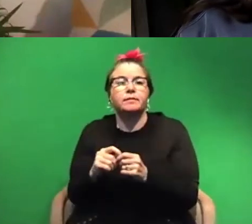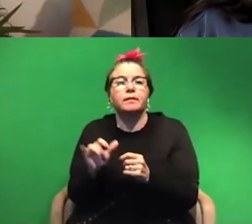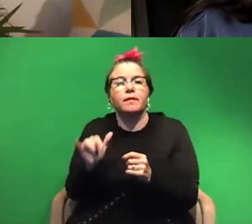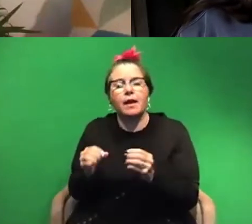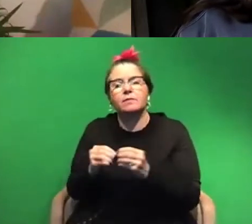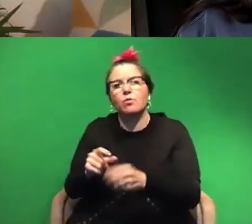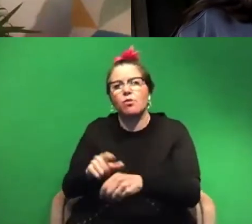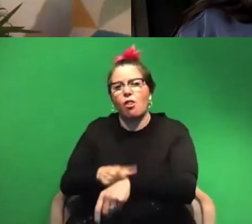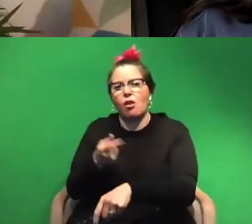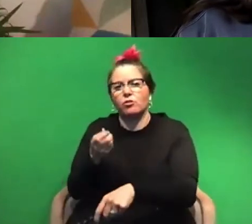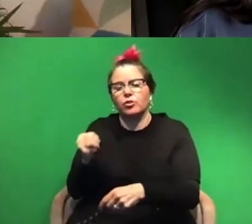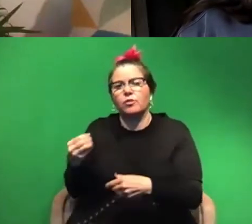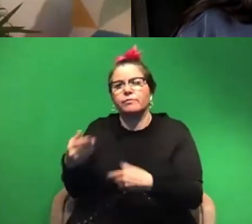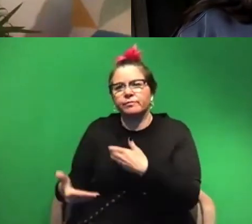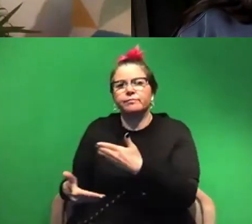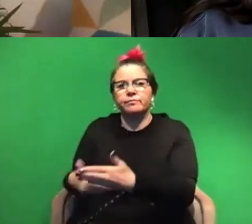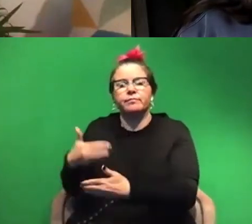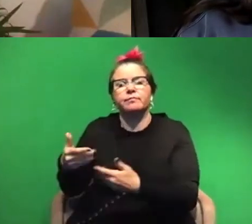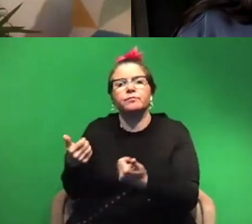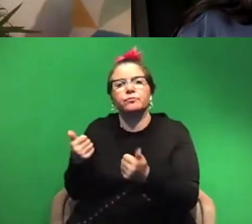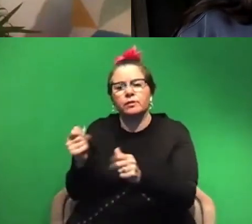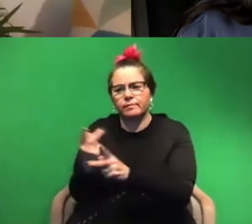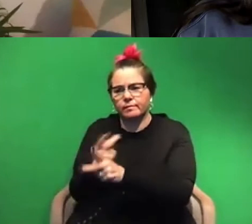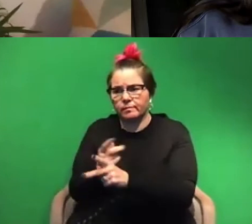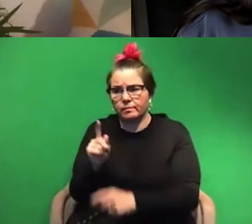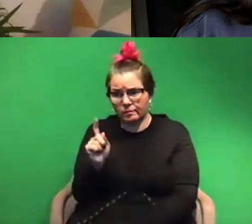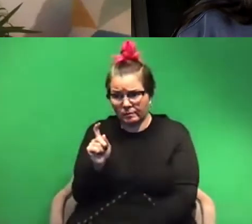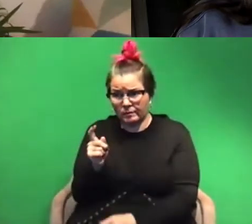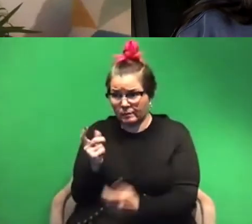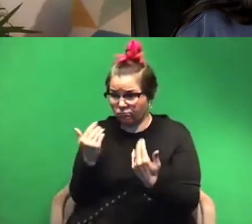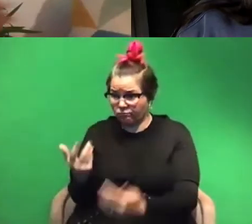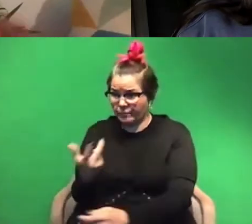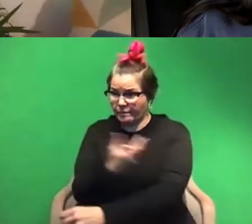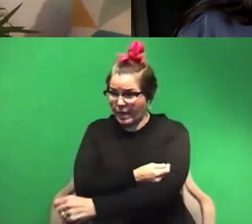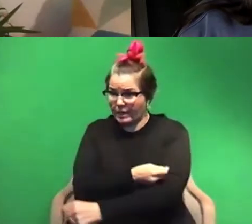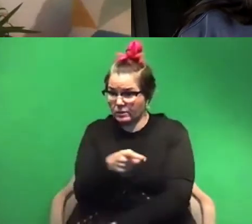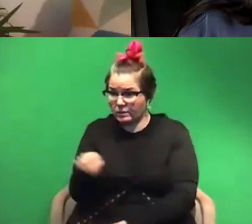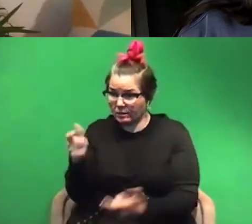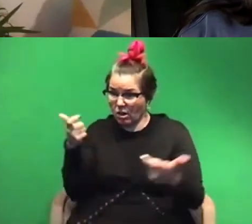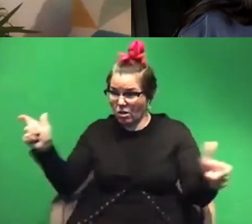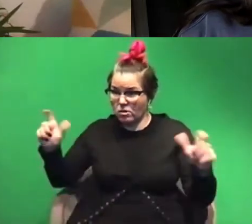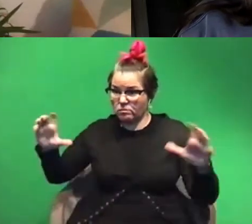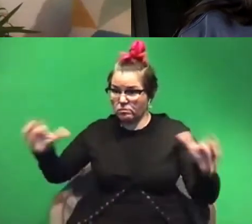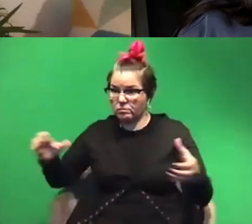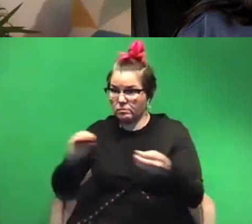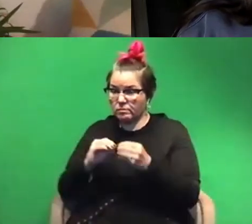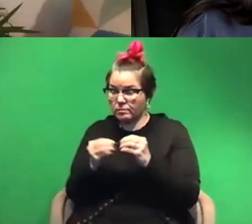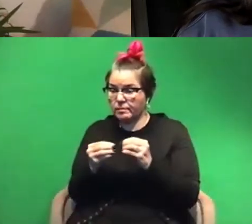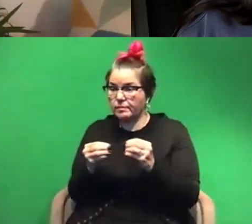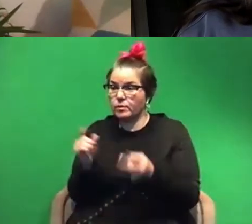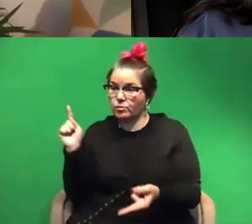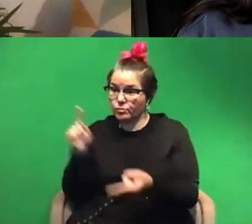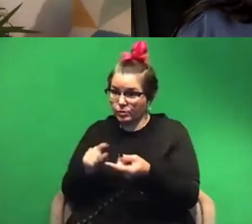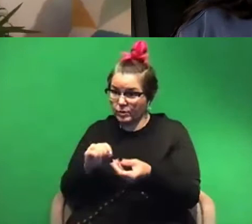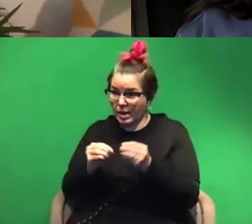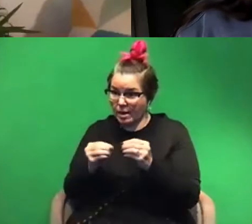long-term process because you're now trying to see, does giving the vaccine to this larger population reduce the number of